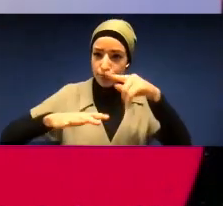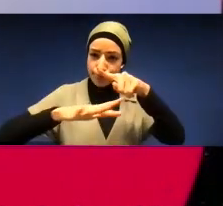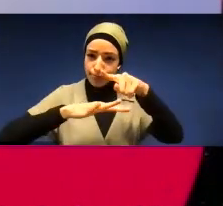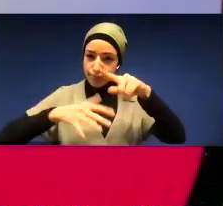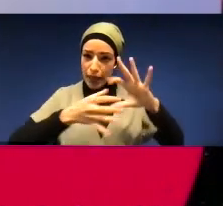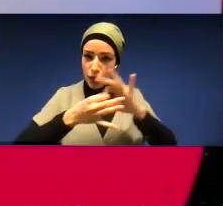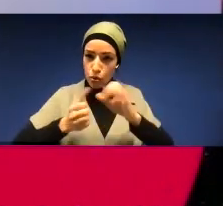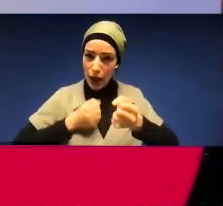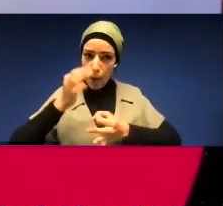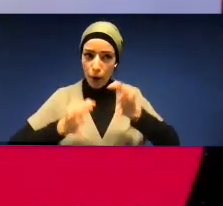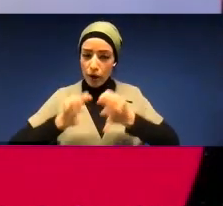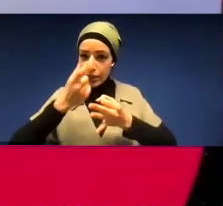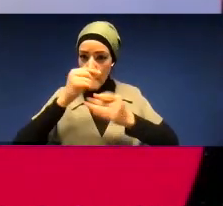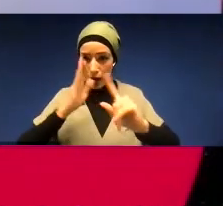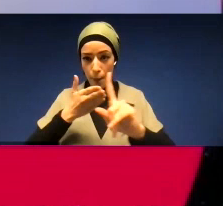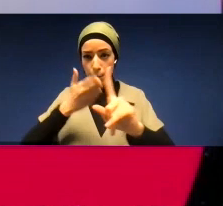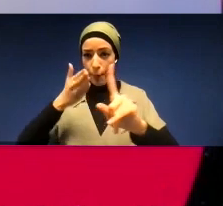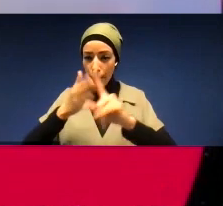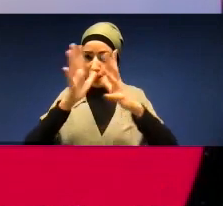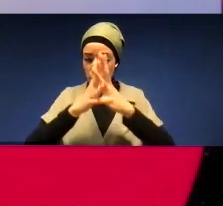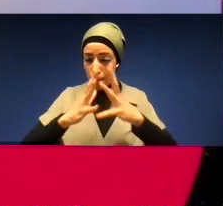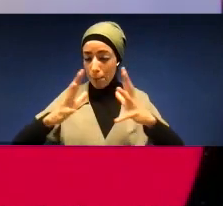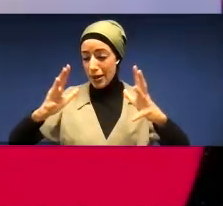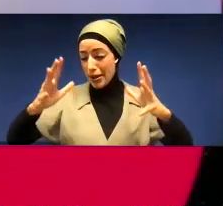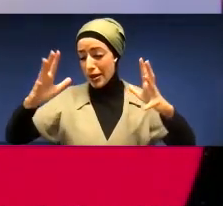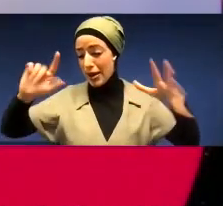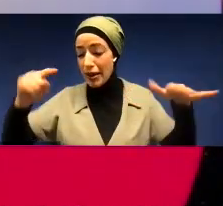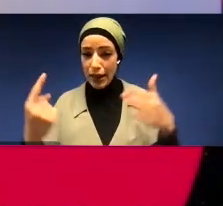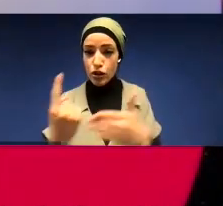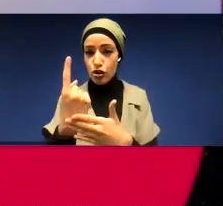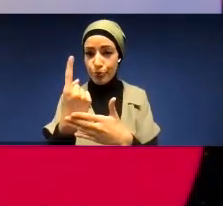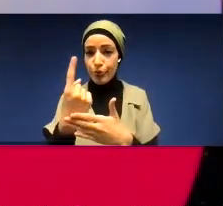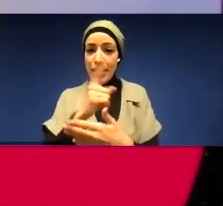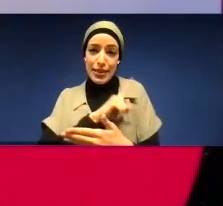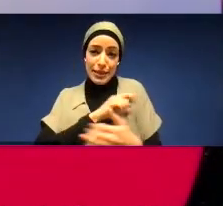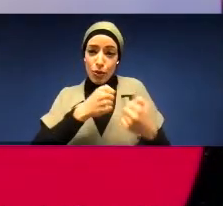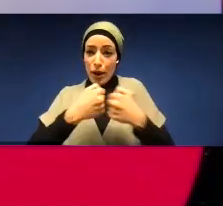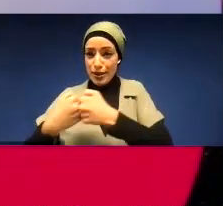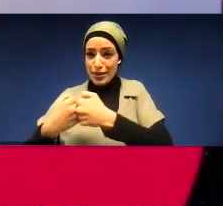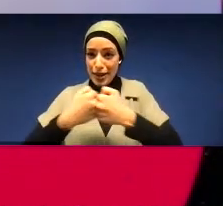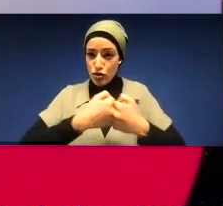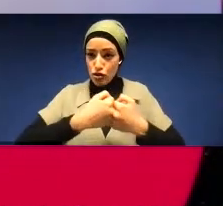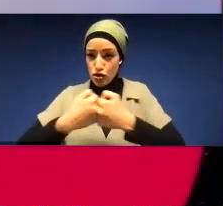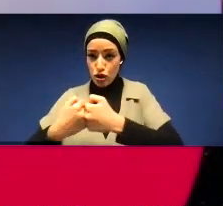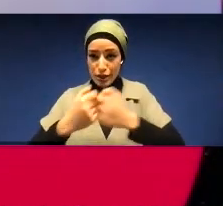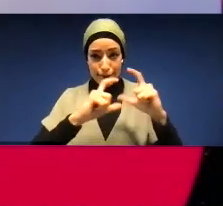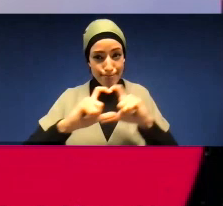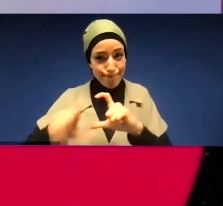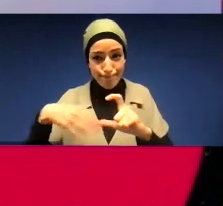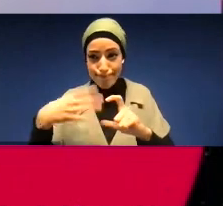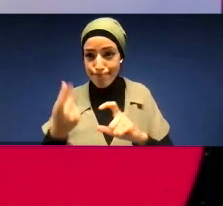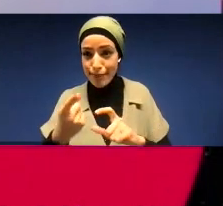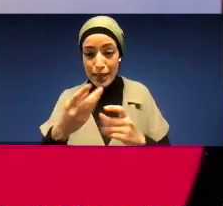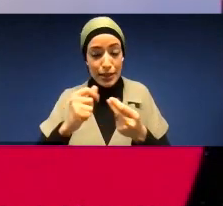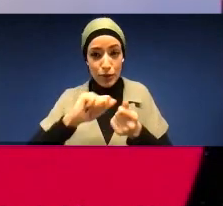the massive elephant in the room that is essentially the reason why these tensions continue to exist and at times escalate past the point of no